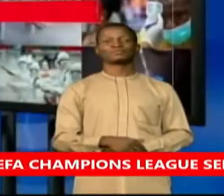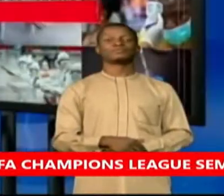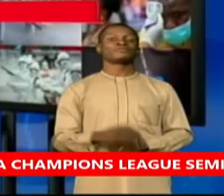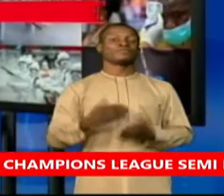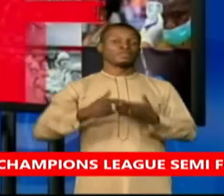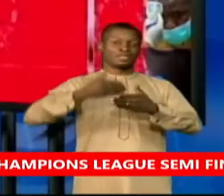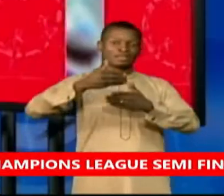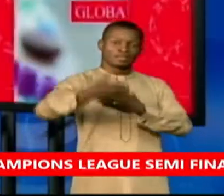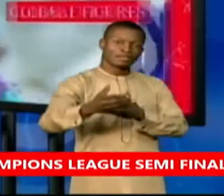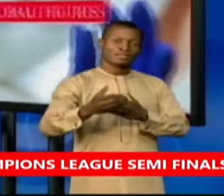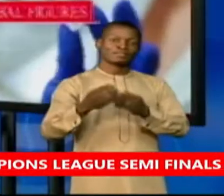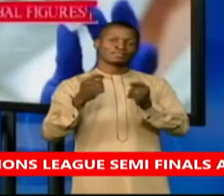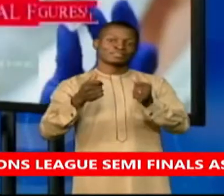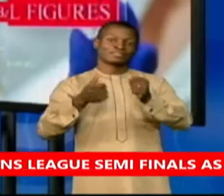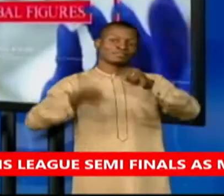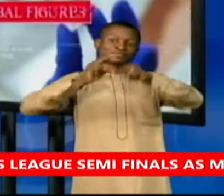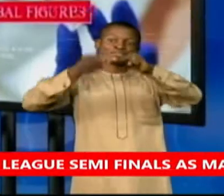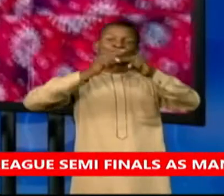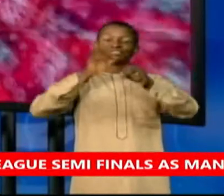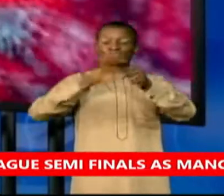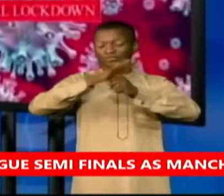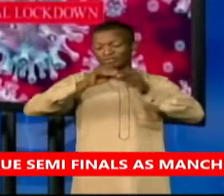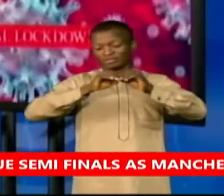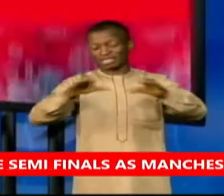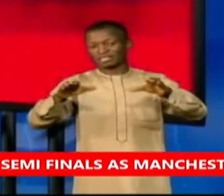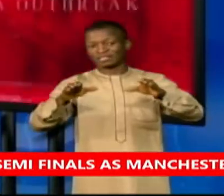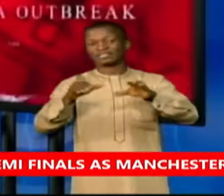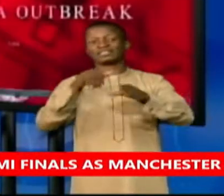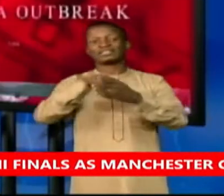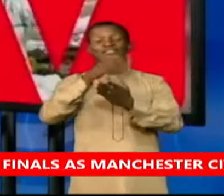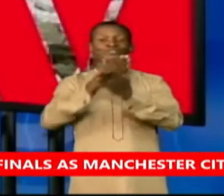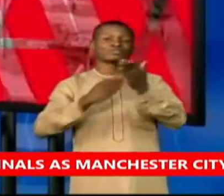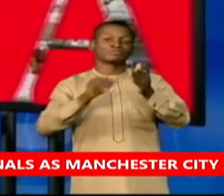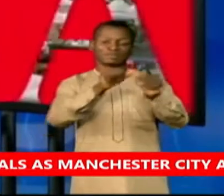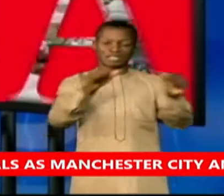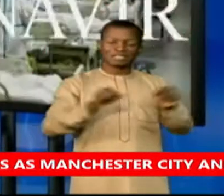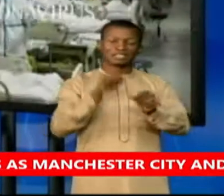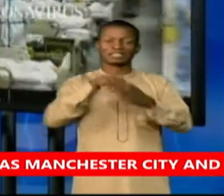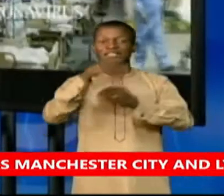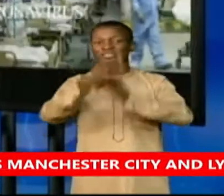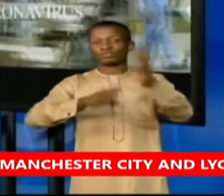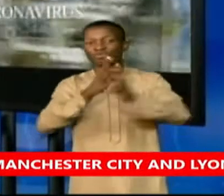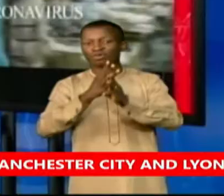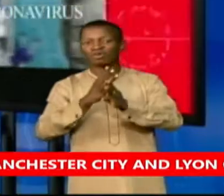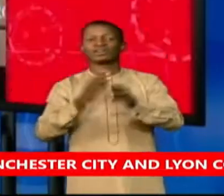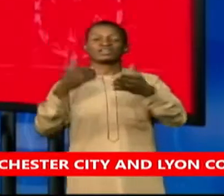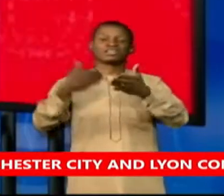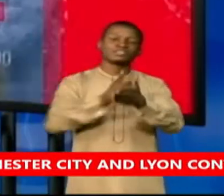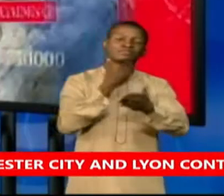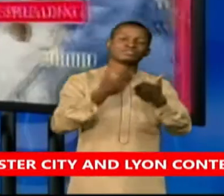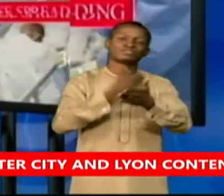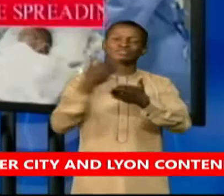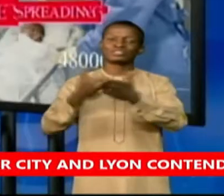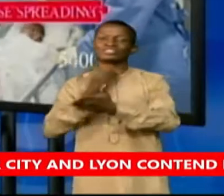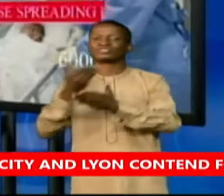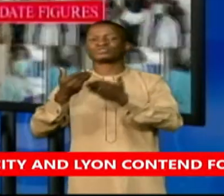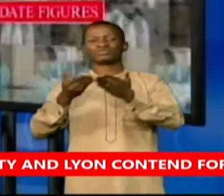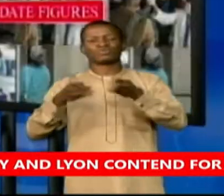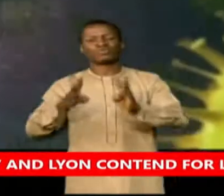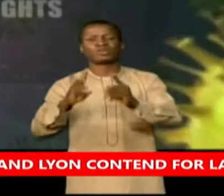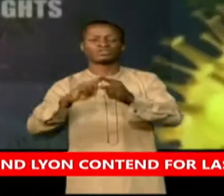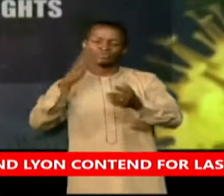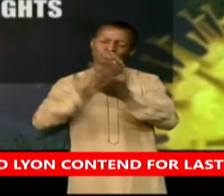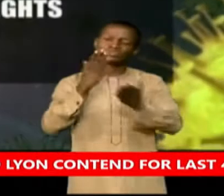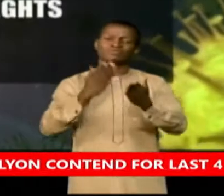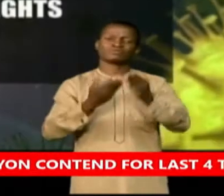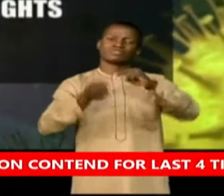Following the recent spike of COVID-19 infections in some parts of the world, countries are rolling out new measures to contain the spread.